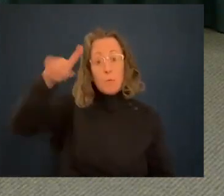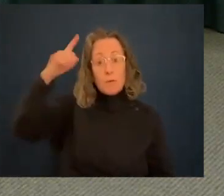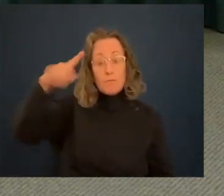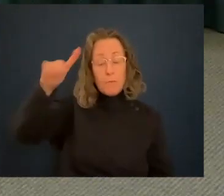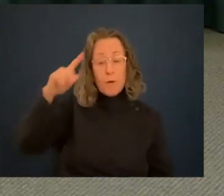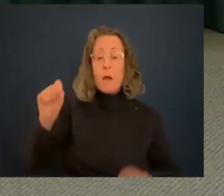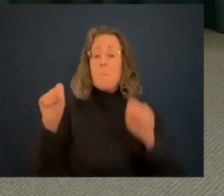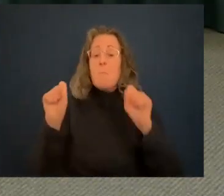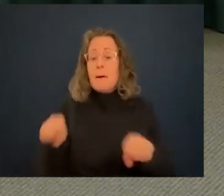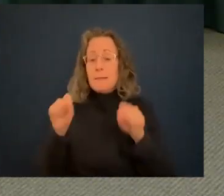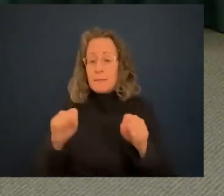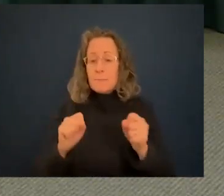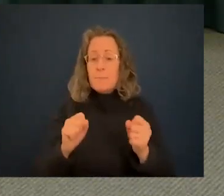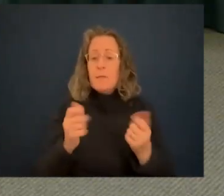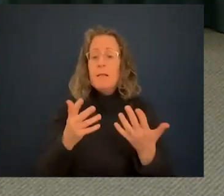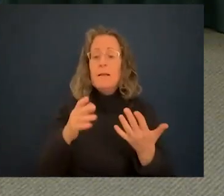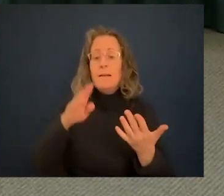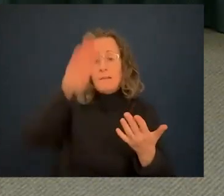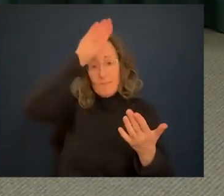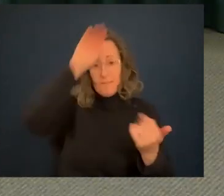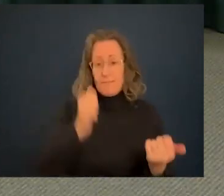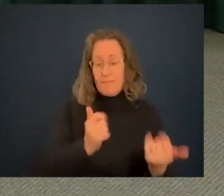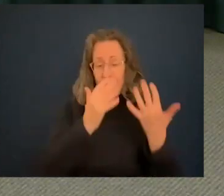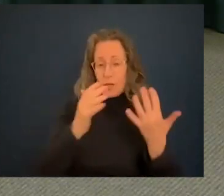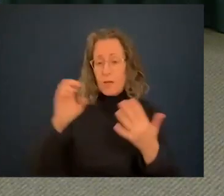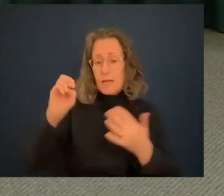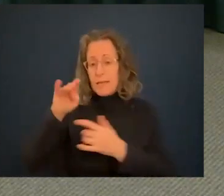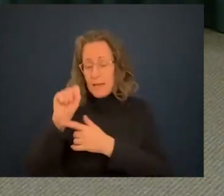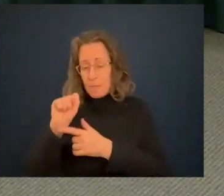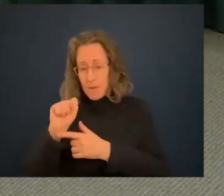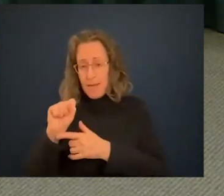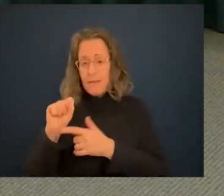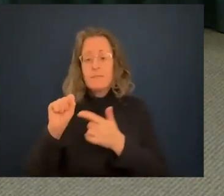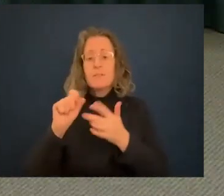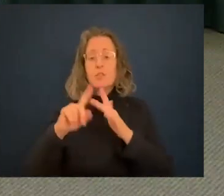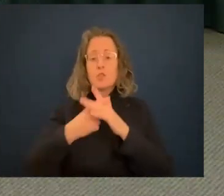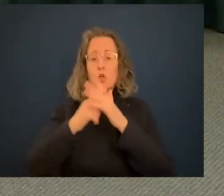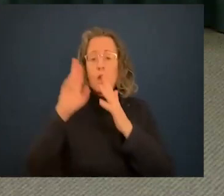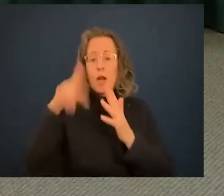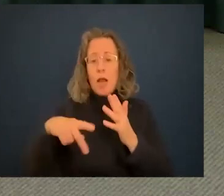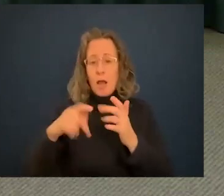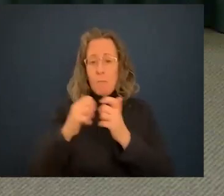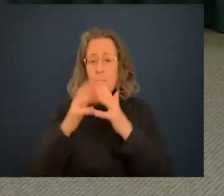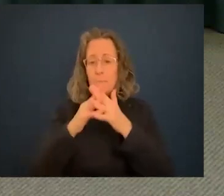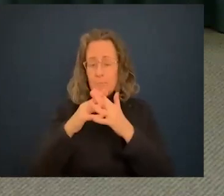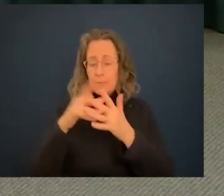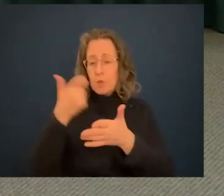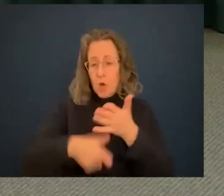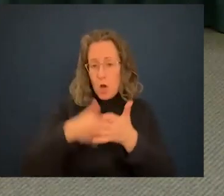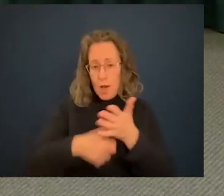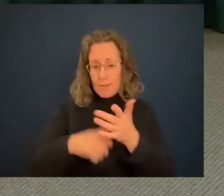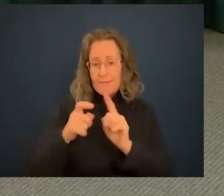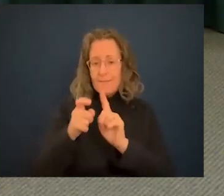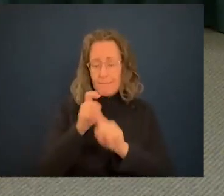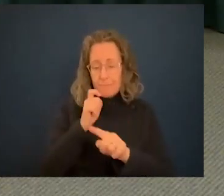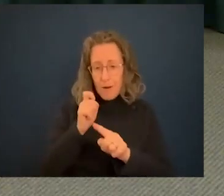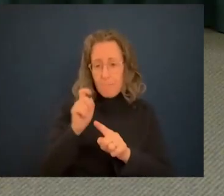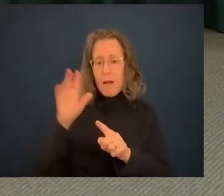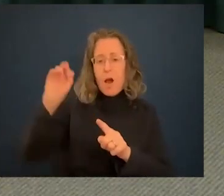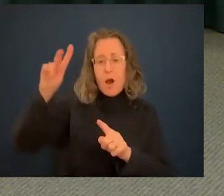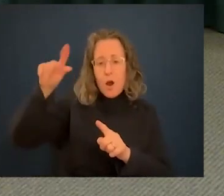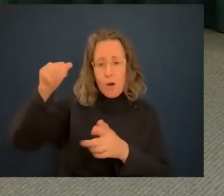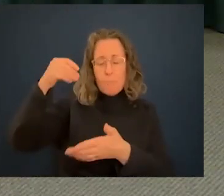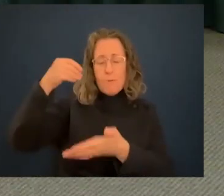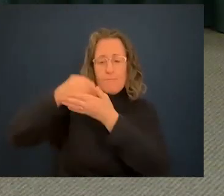Fire EMS startup costs from the 2.7 million remaining or I guess it's like less now